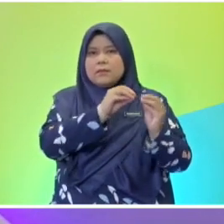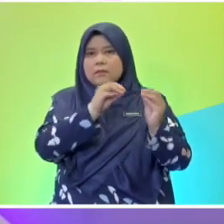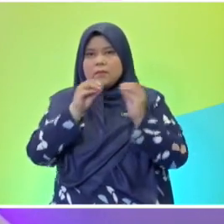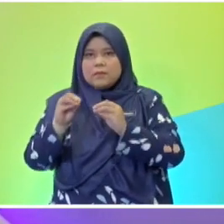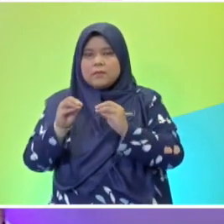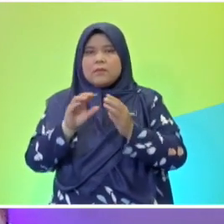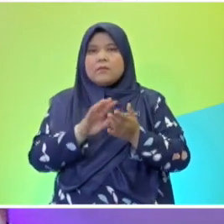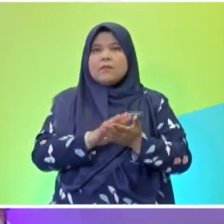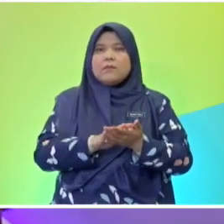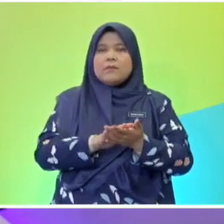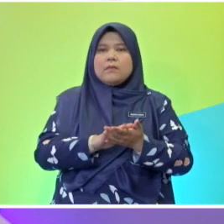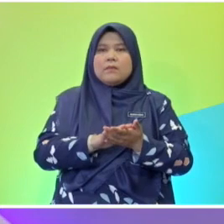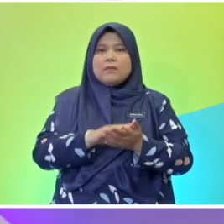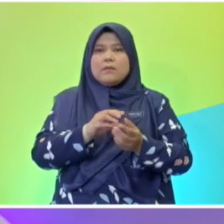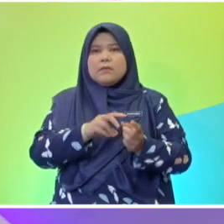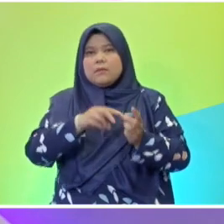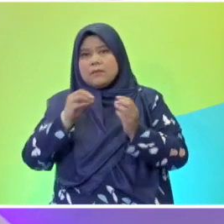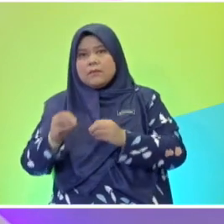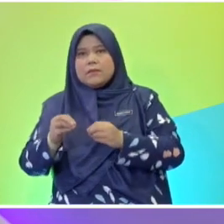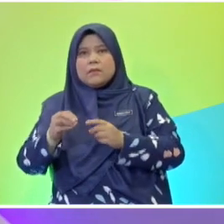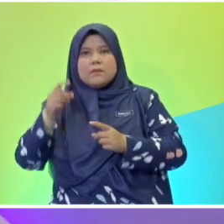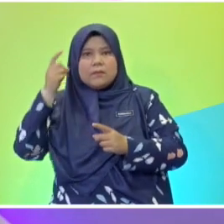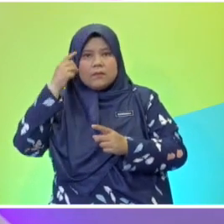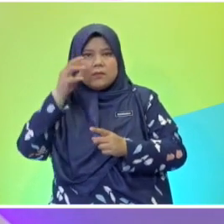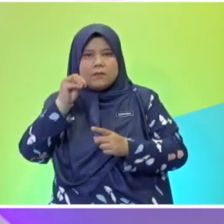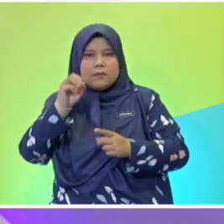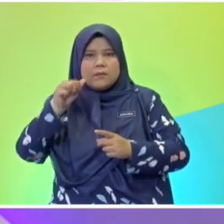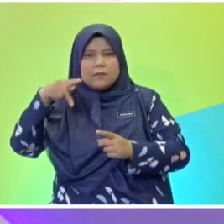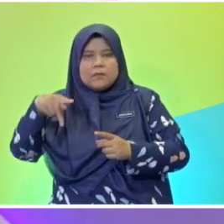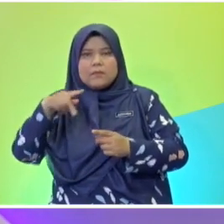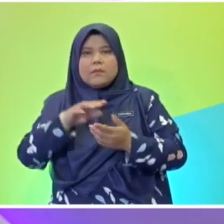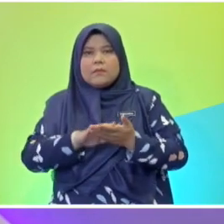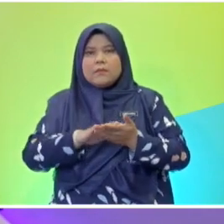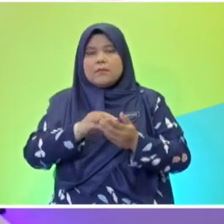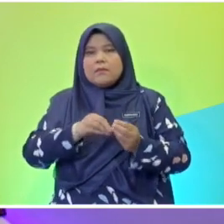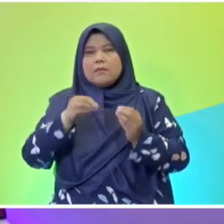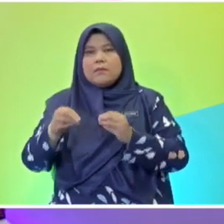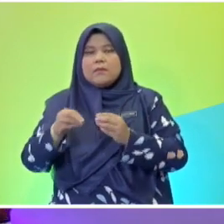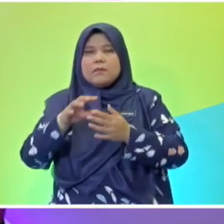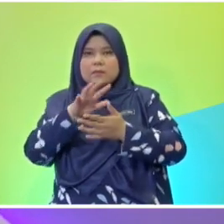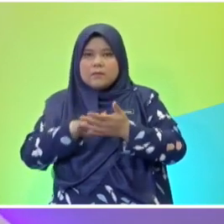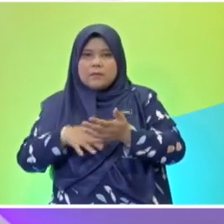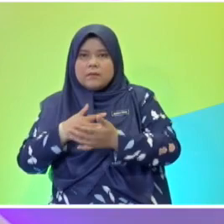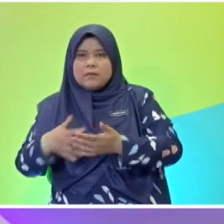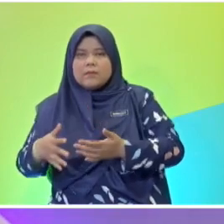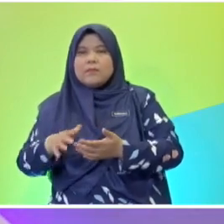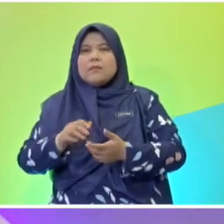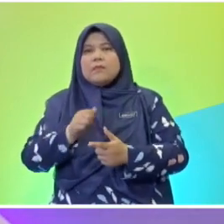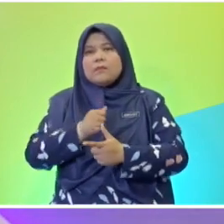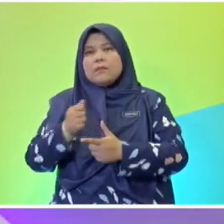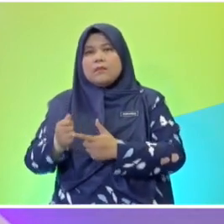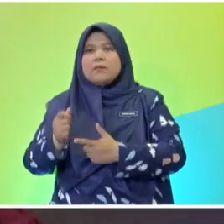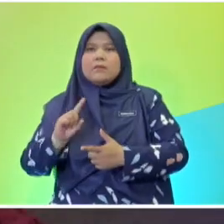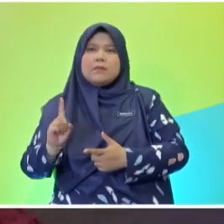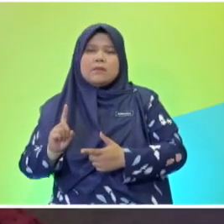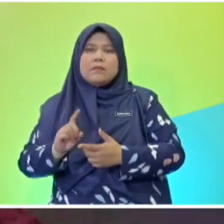2, into mind map. However, for Form 3, it could be a table or a mind map.